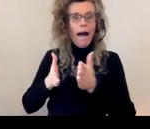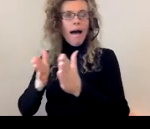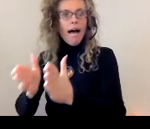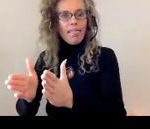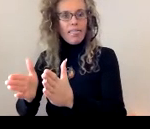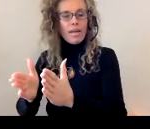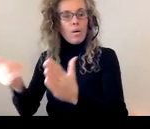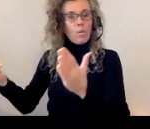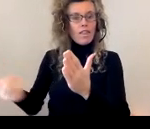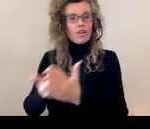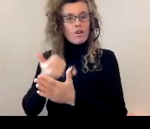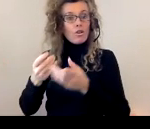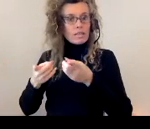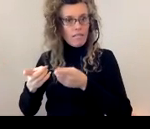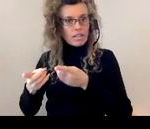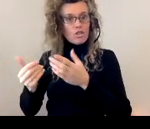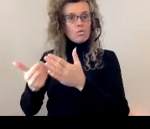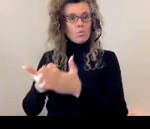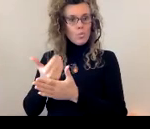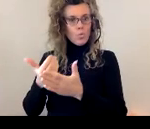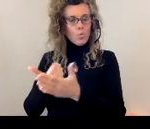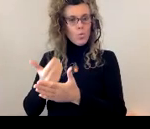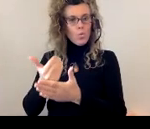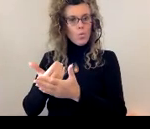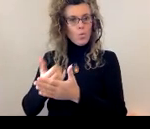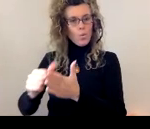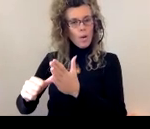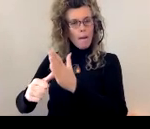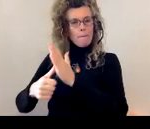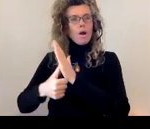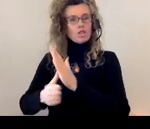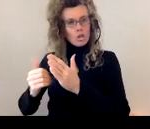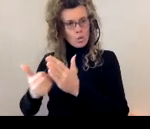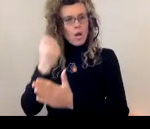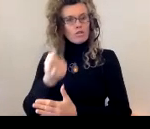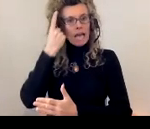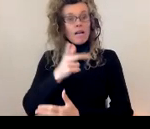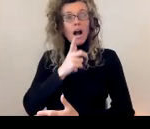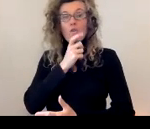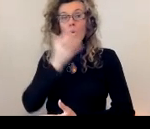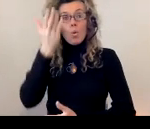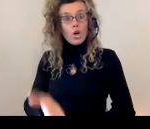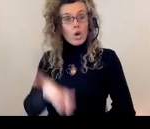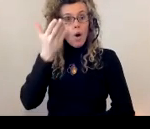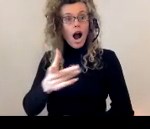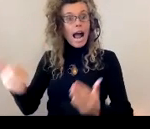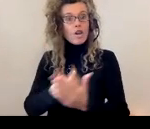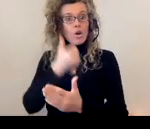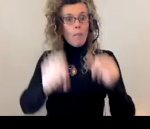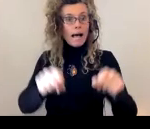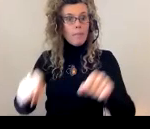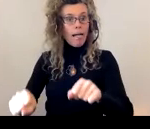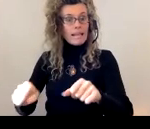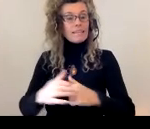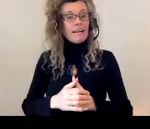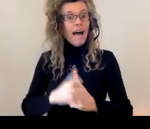new definitions and new impressions of who you are and new possibilities. I think